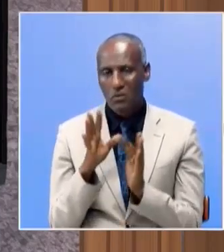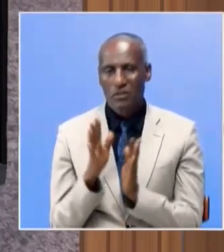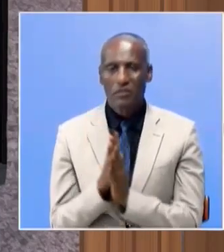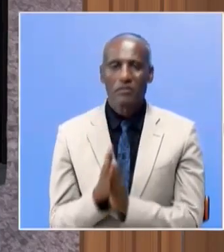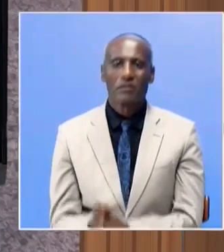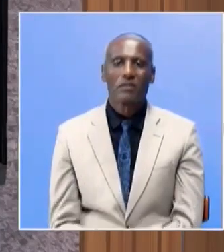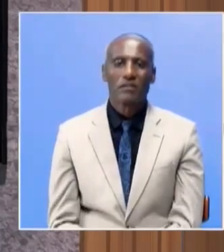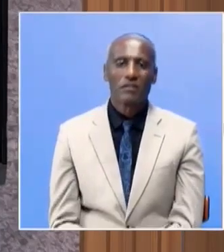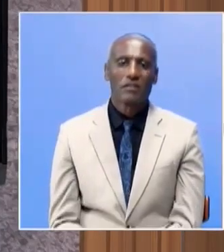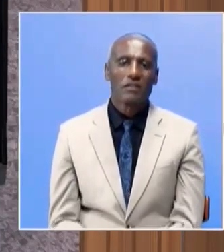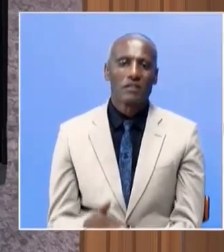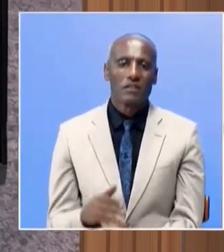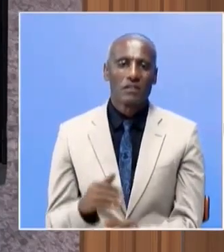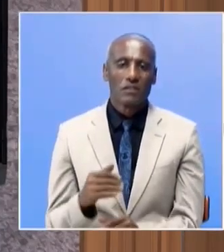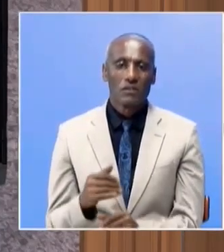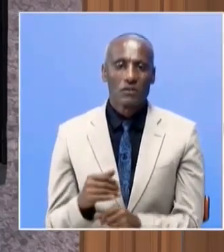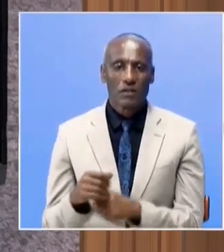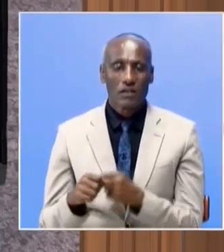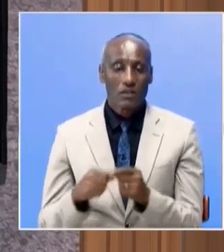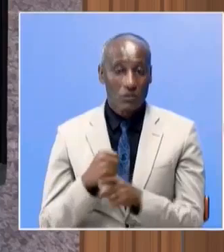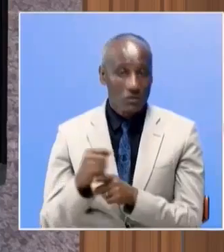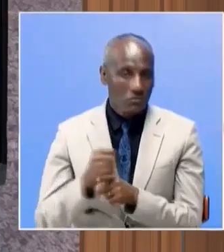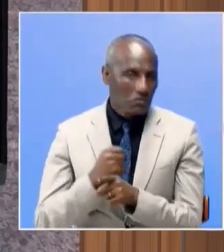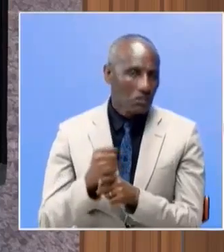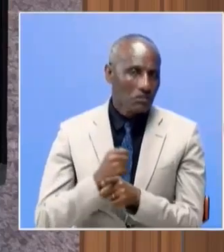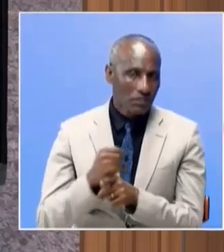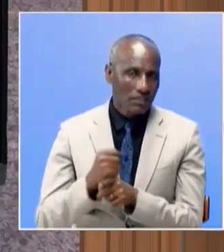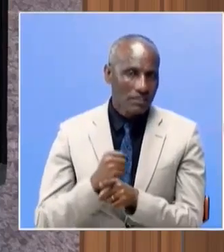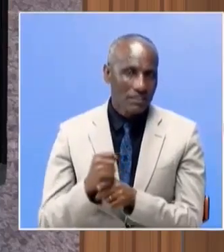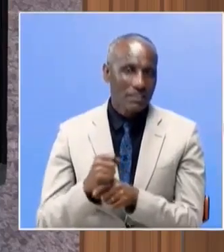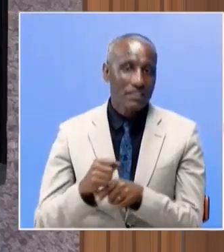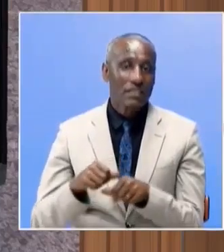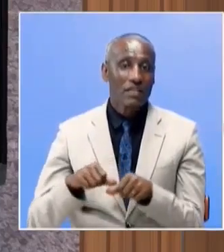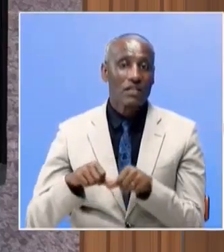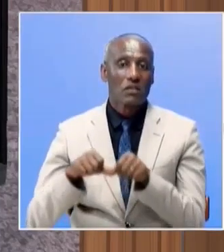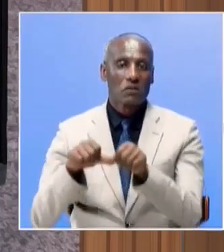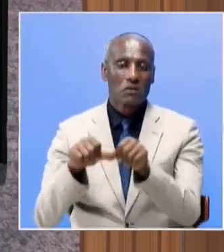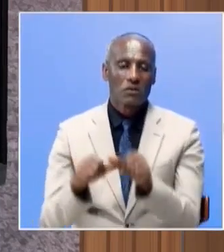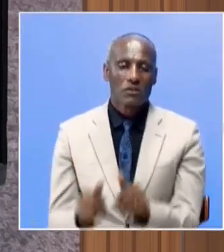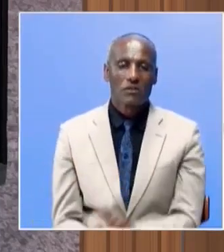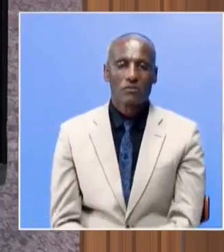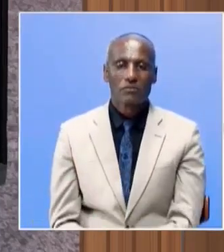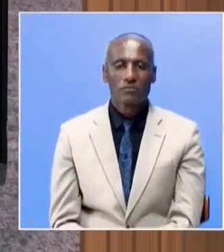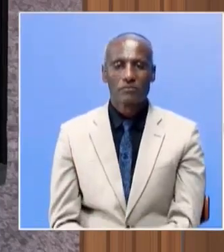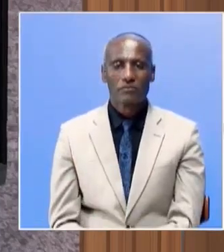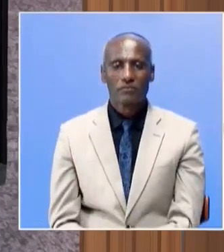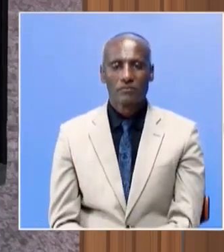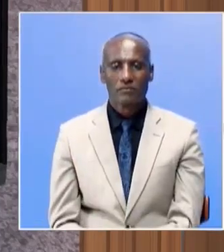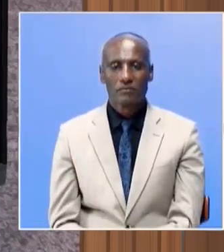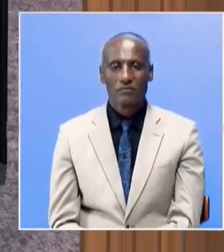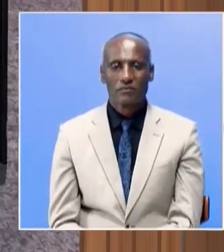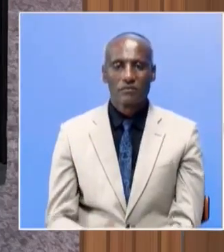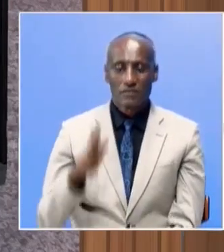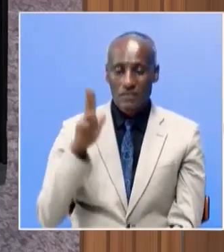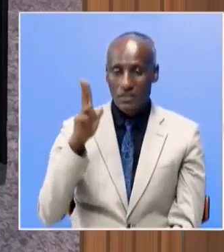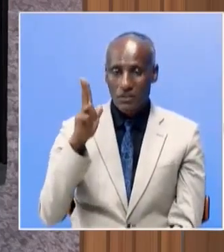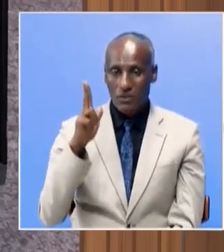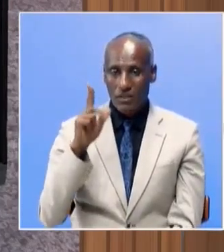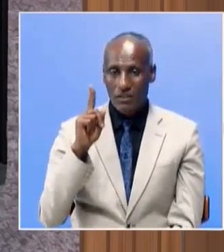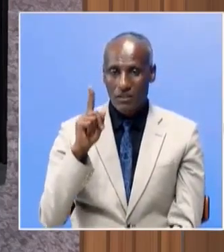Because you can do it after trying. You have to try again and again. Nice student. What about the third one?